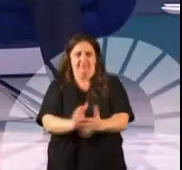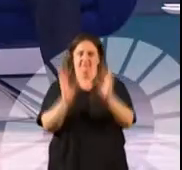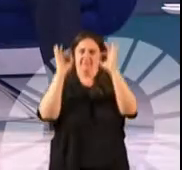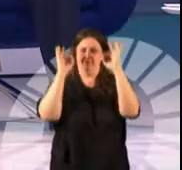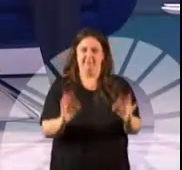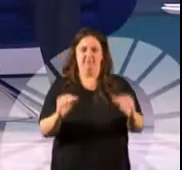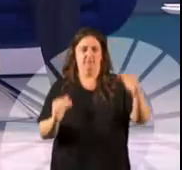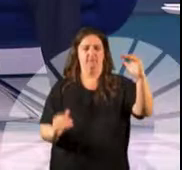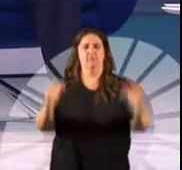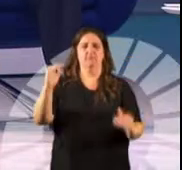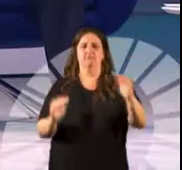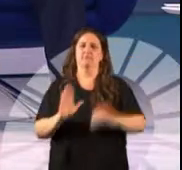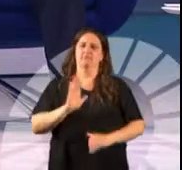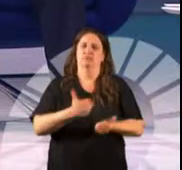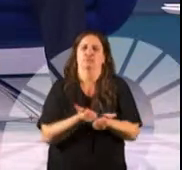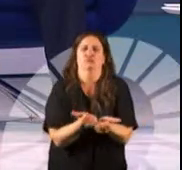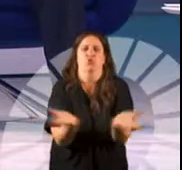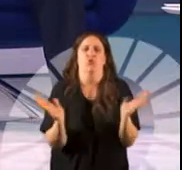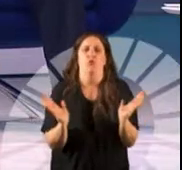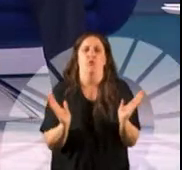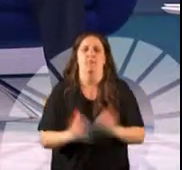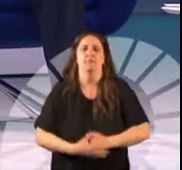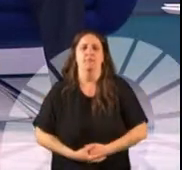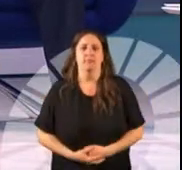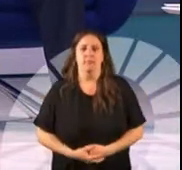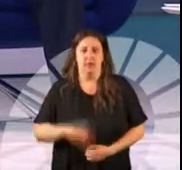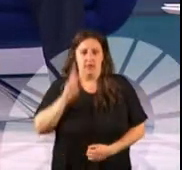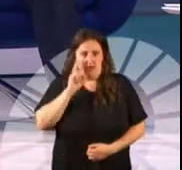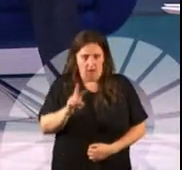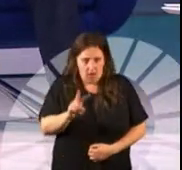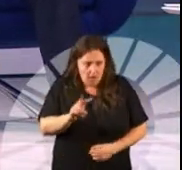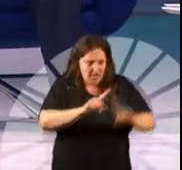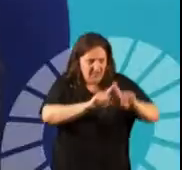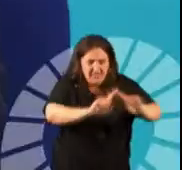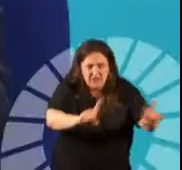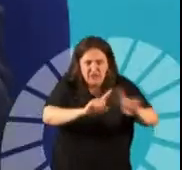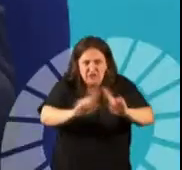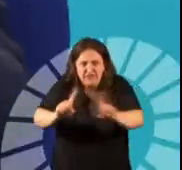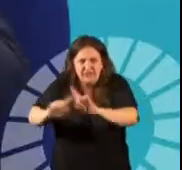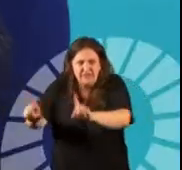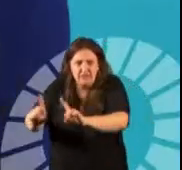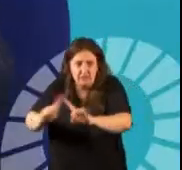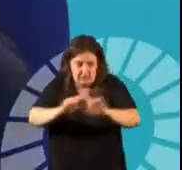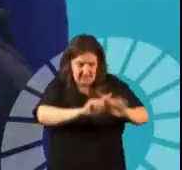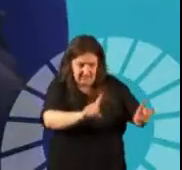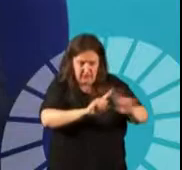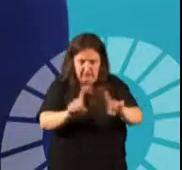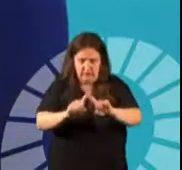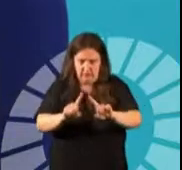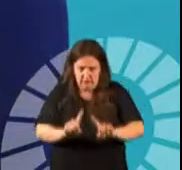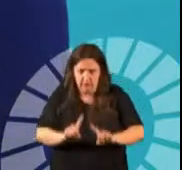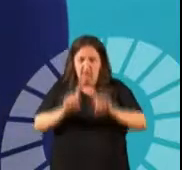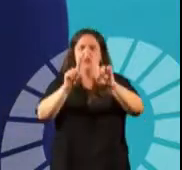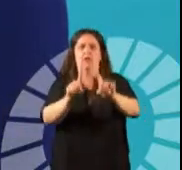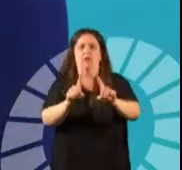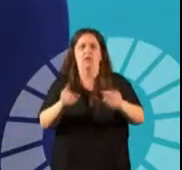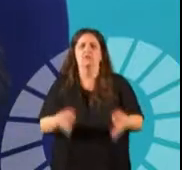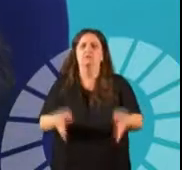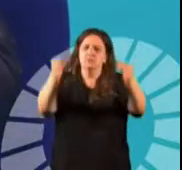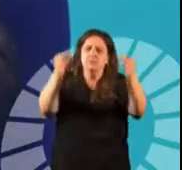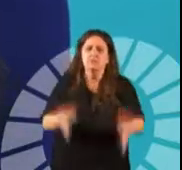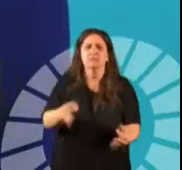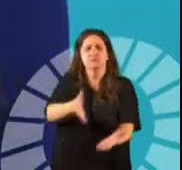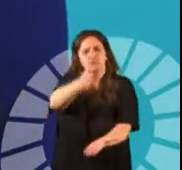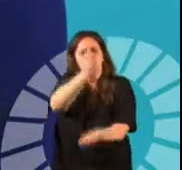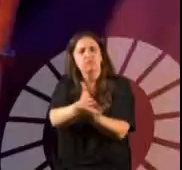equality. And yes, I see a difference here. I see in the quality of decisions that are taken. I see a difference also in the work